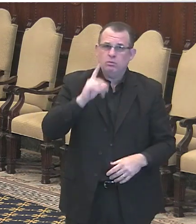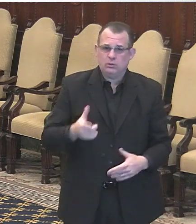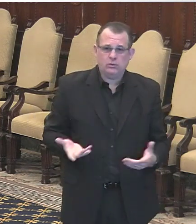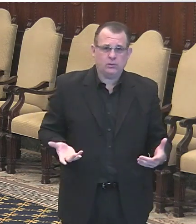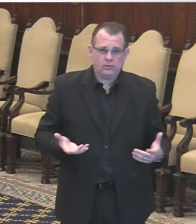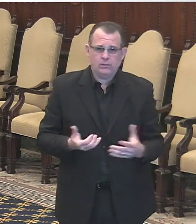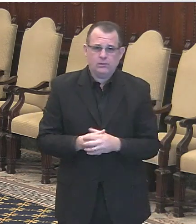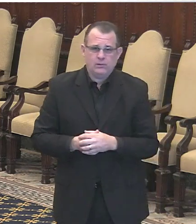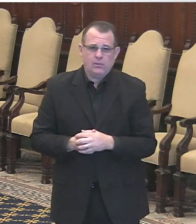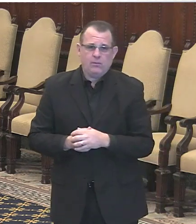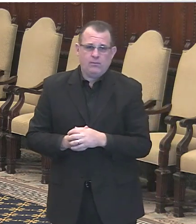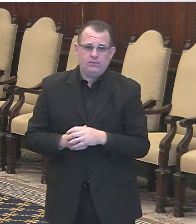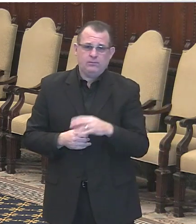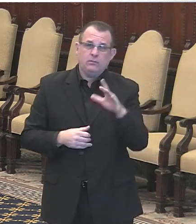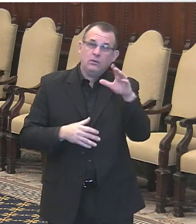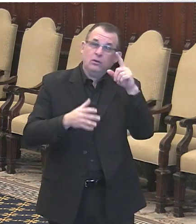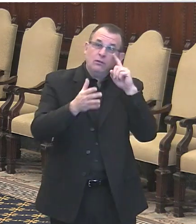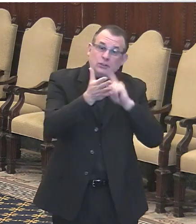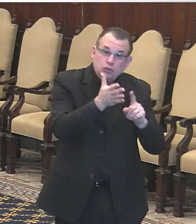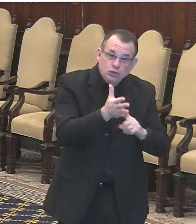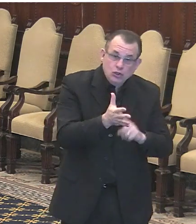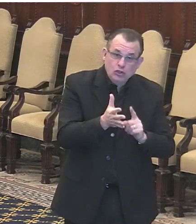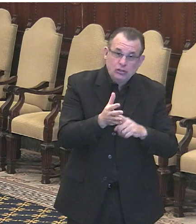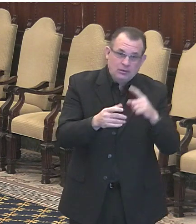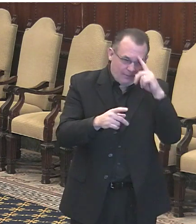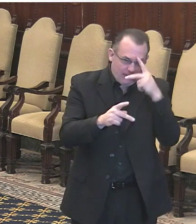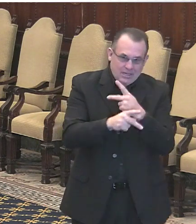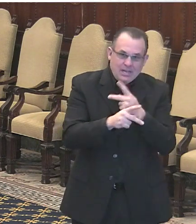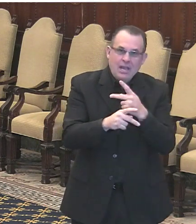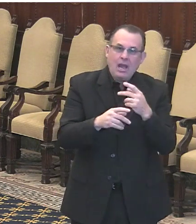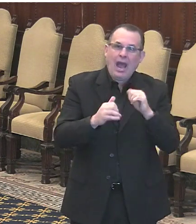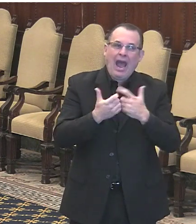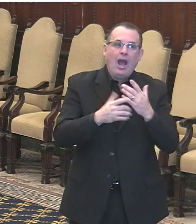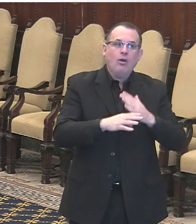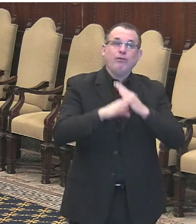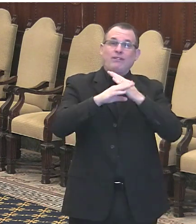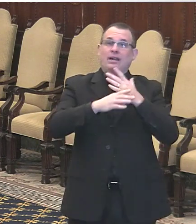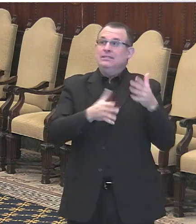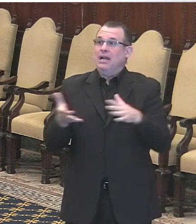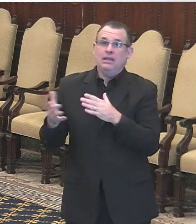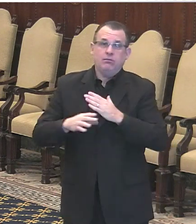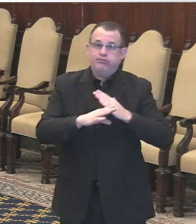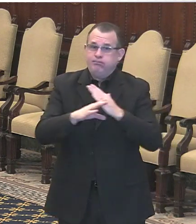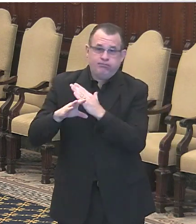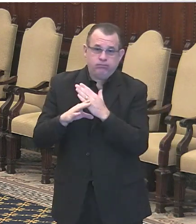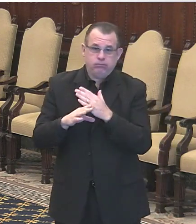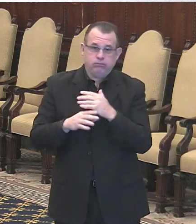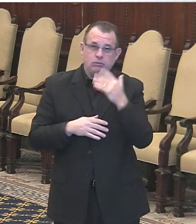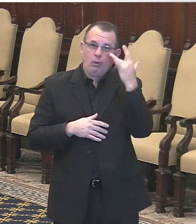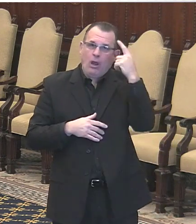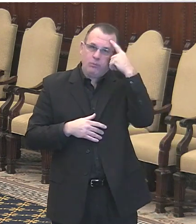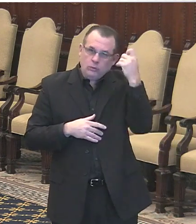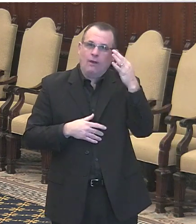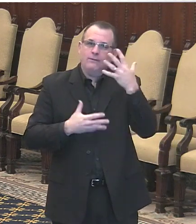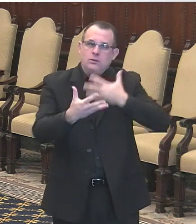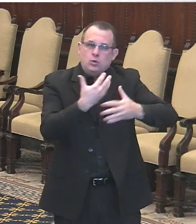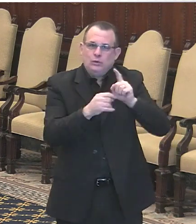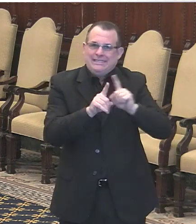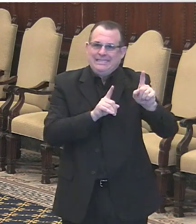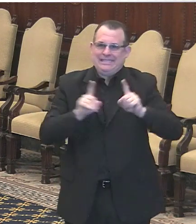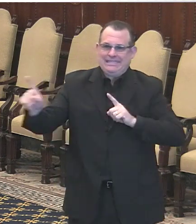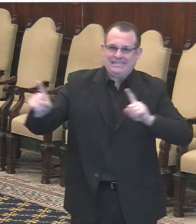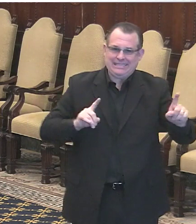estimated how many deaths we prevented and will be preventing from our social distancing actions that we're doing right now. And they came